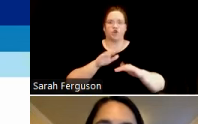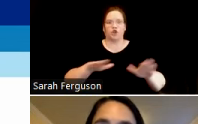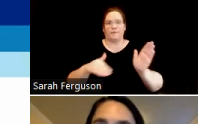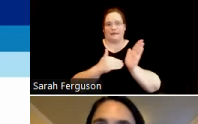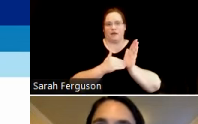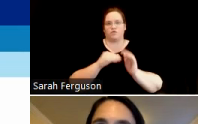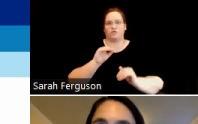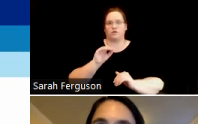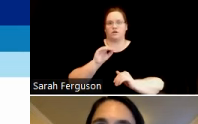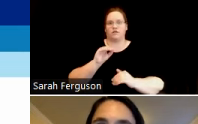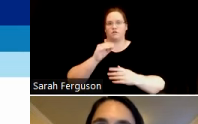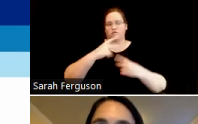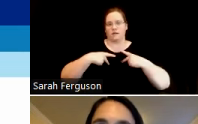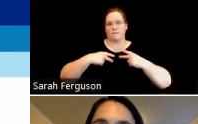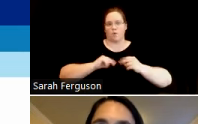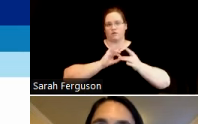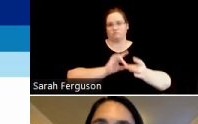Next slide.